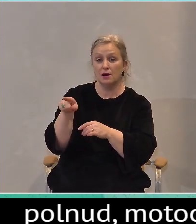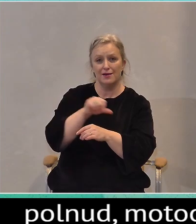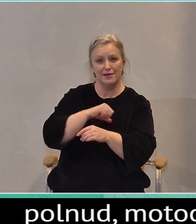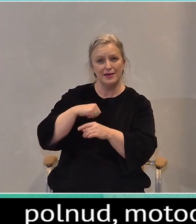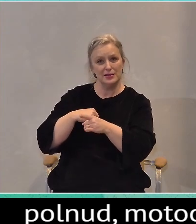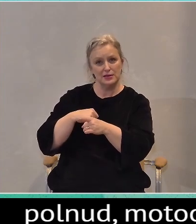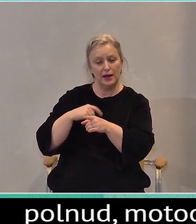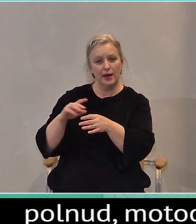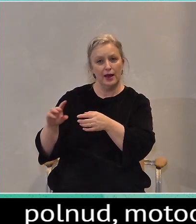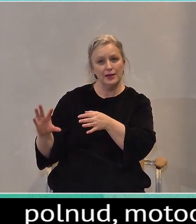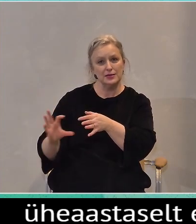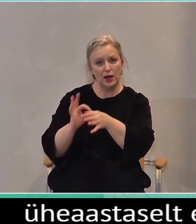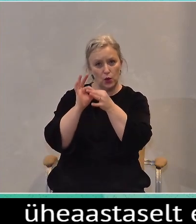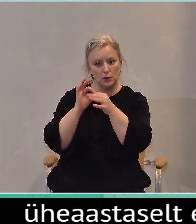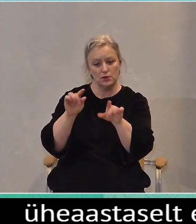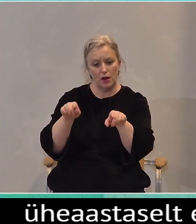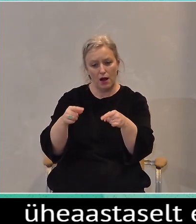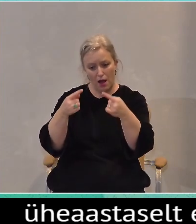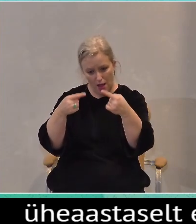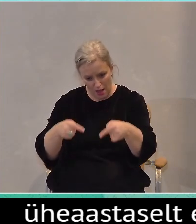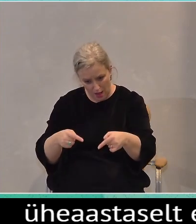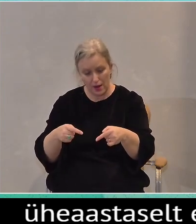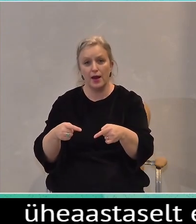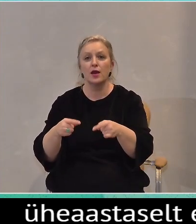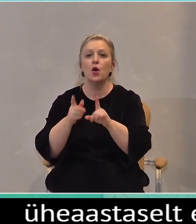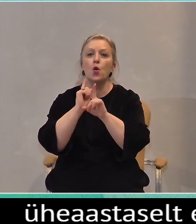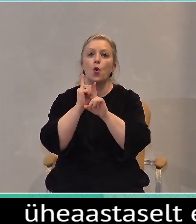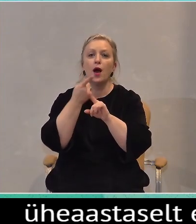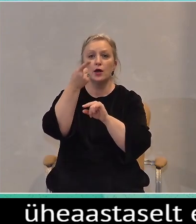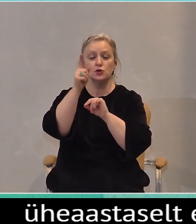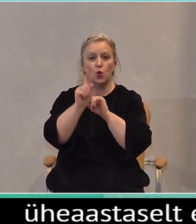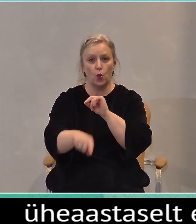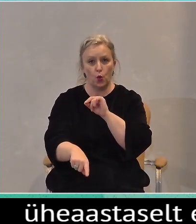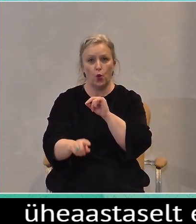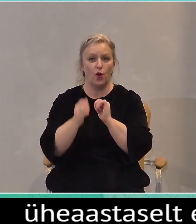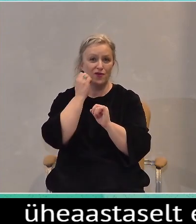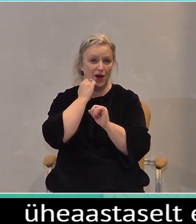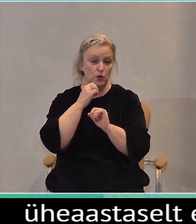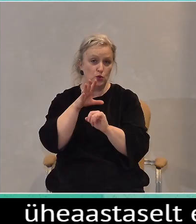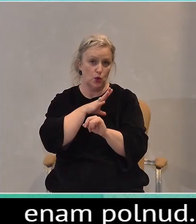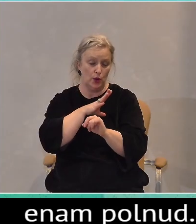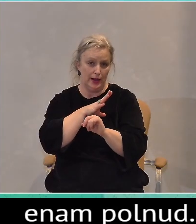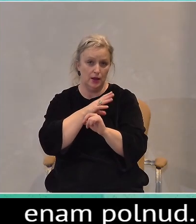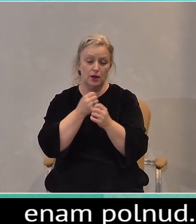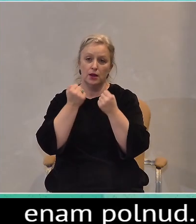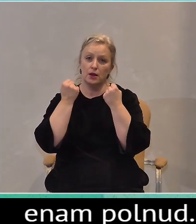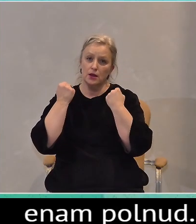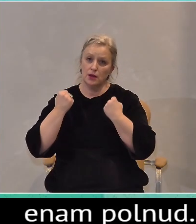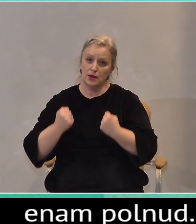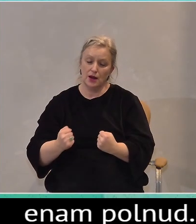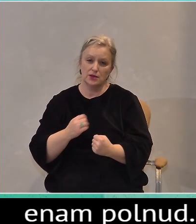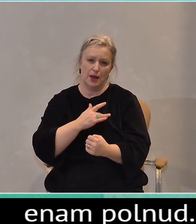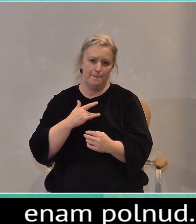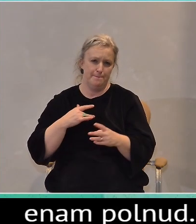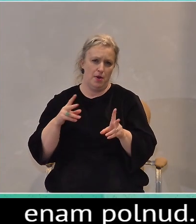to say 3 words at that point, and the parents connected the regression